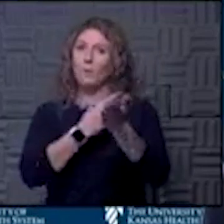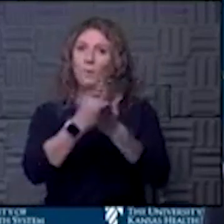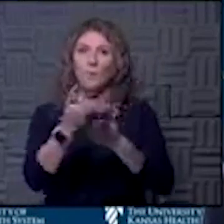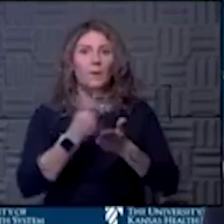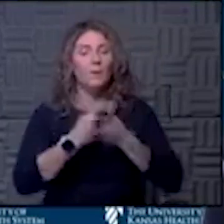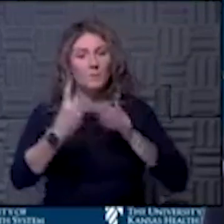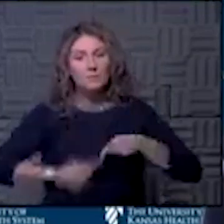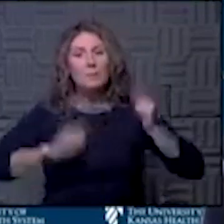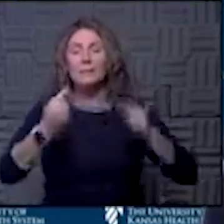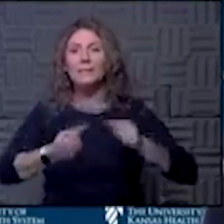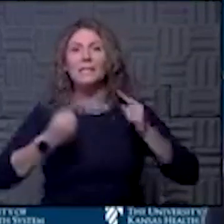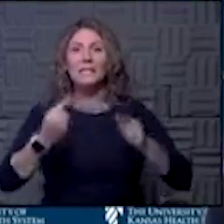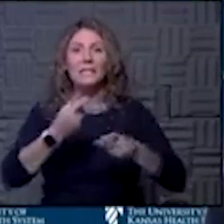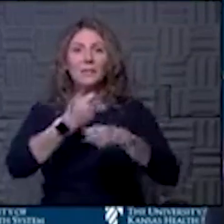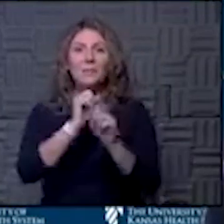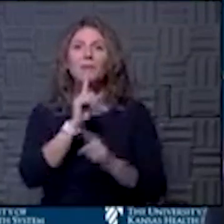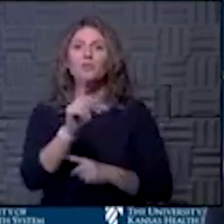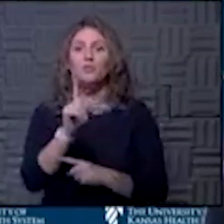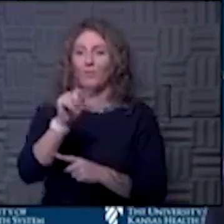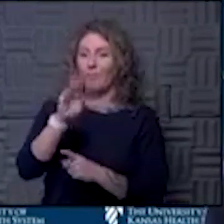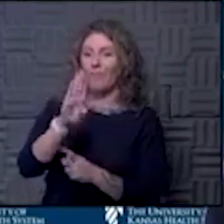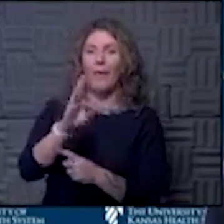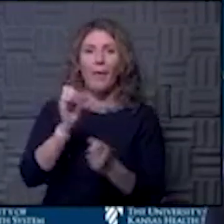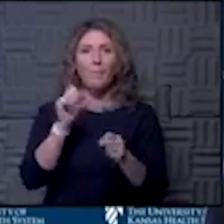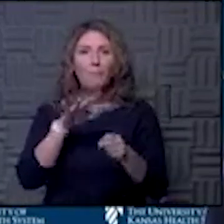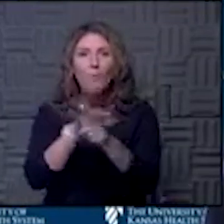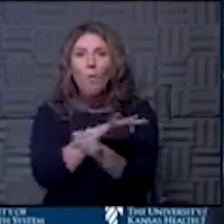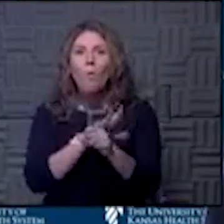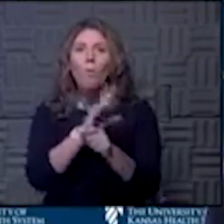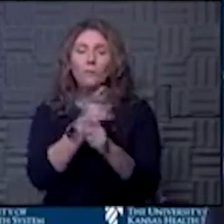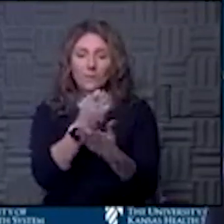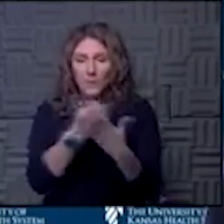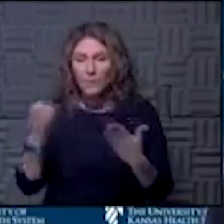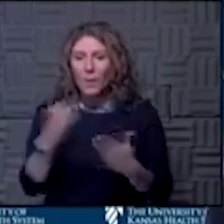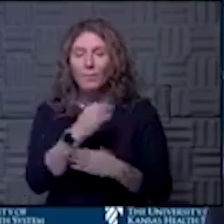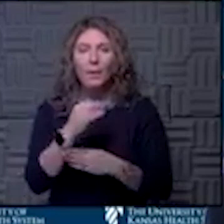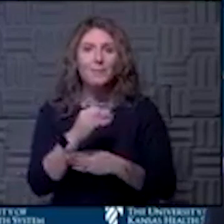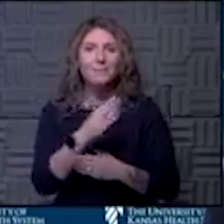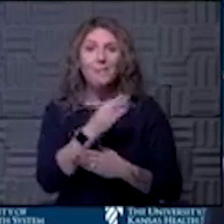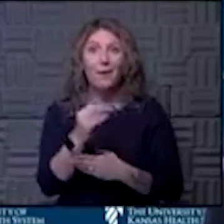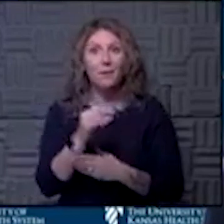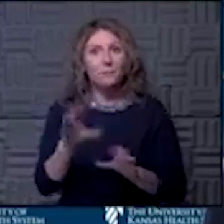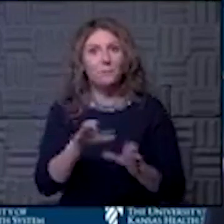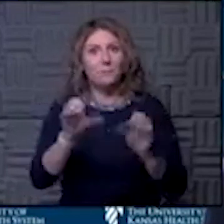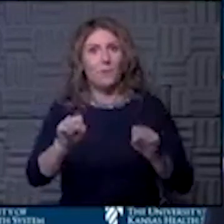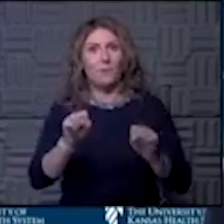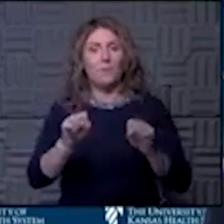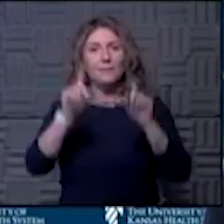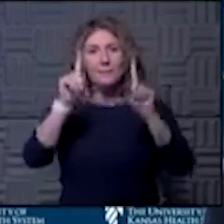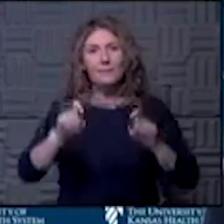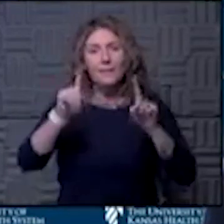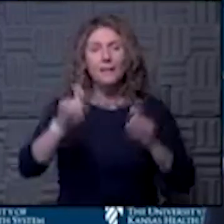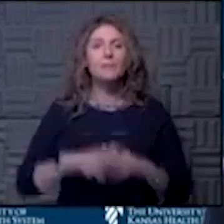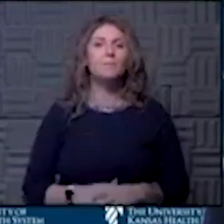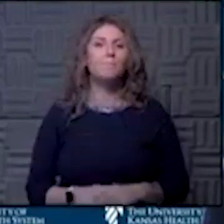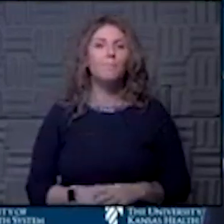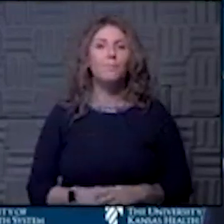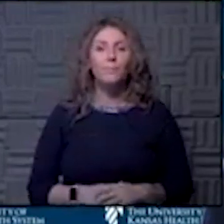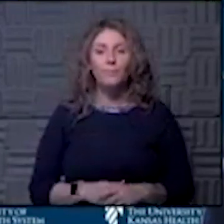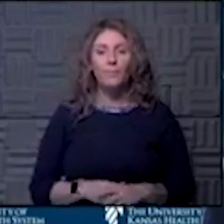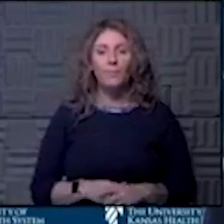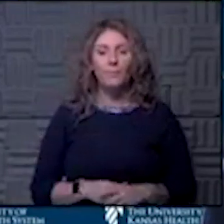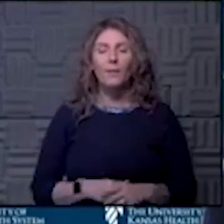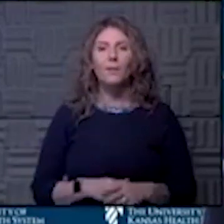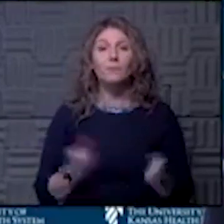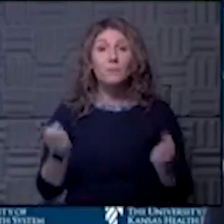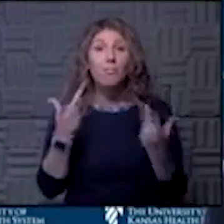to make sure that the lab has all the things and all the supplies that they need to do the testing that needs to be done. So there's a lot of little